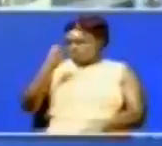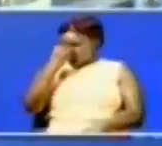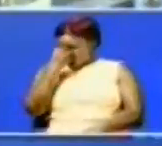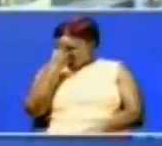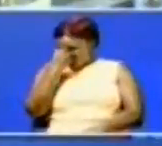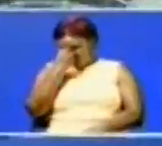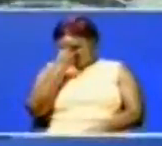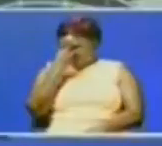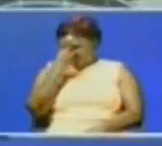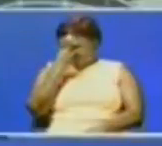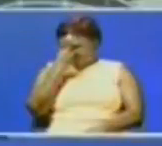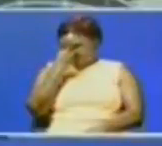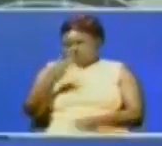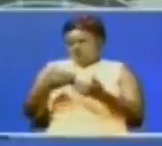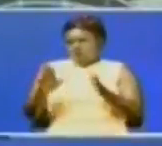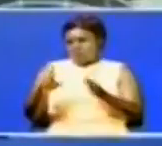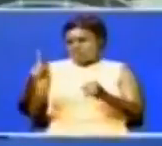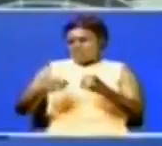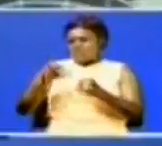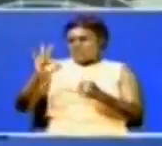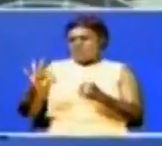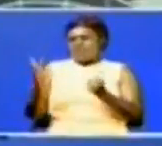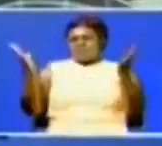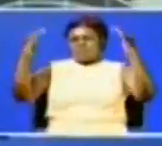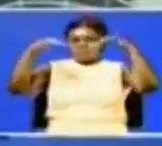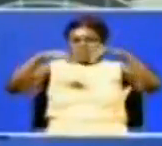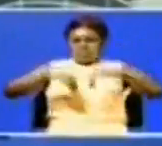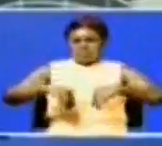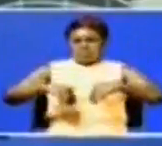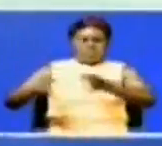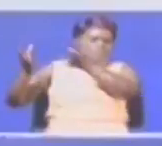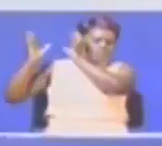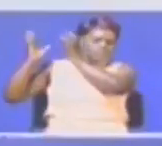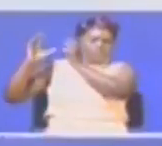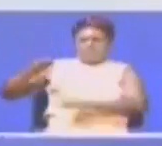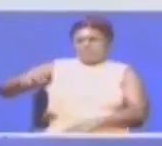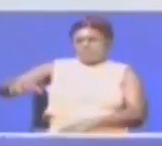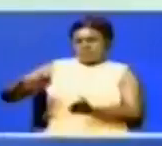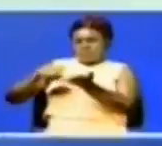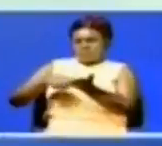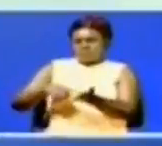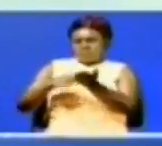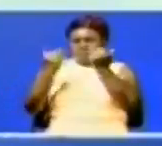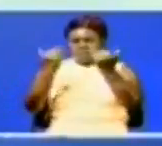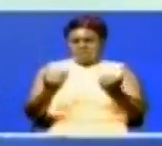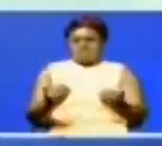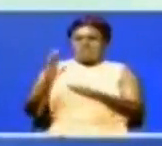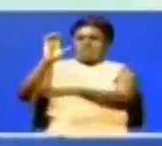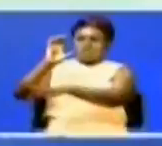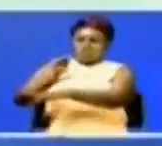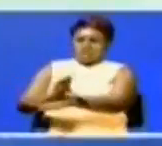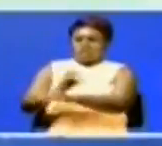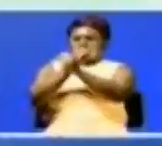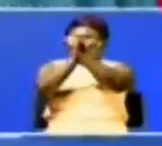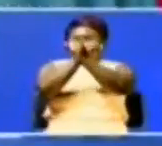William Ruto opened the 63rd NCCK General Assembly at Kanamai in Kilifi County, emphasized the need for the church to